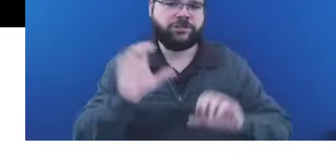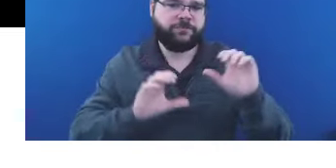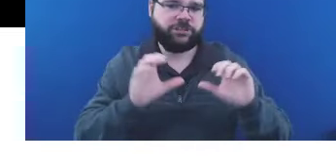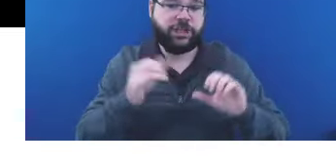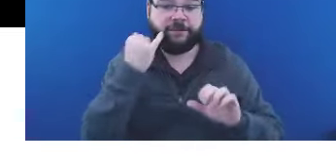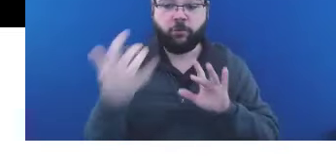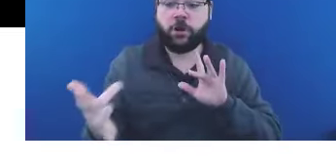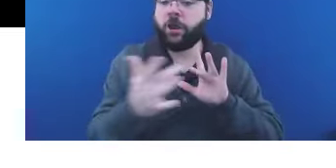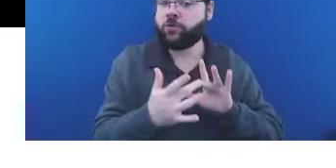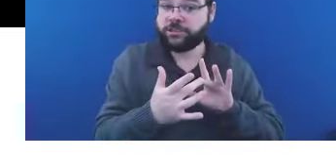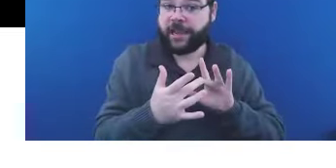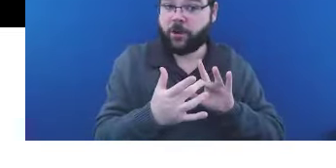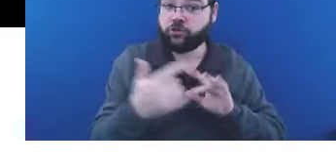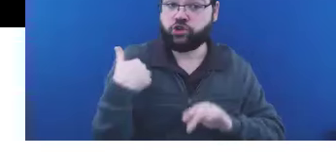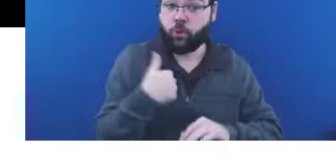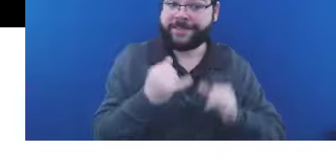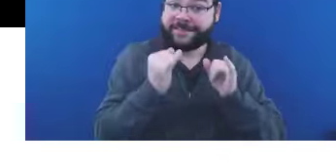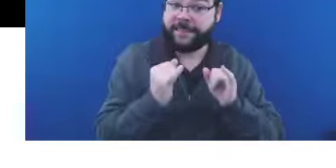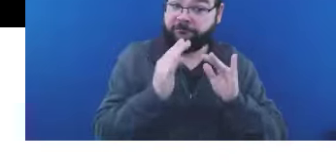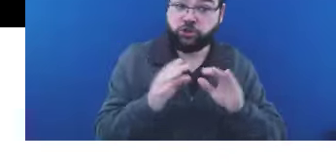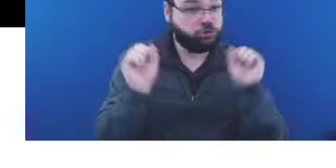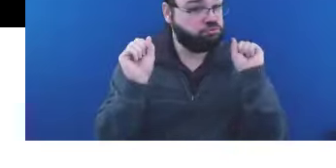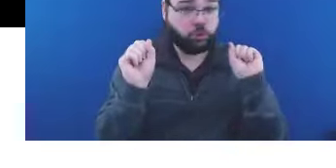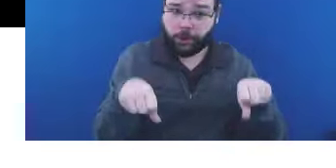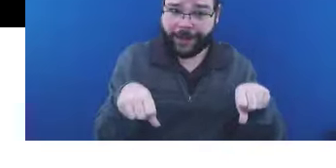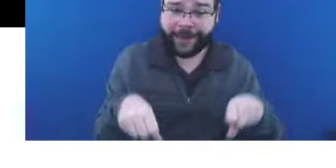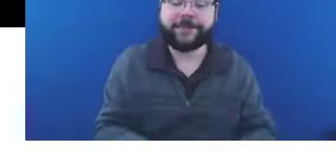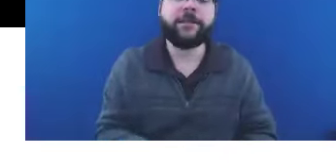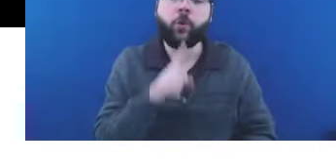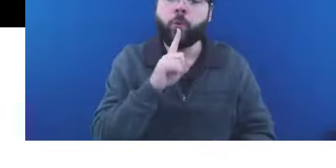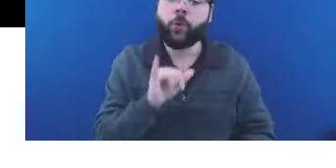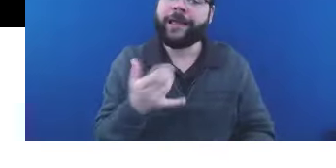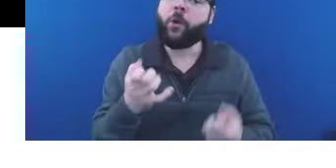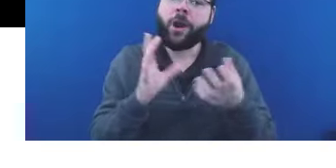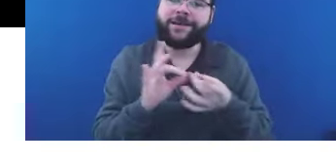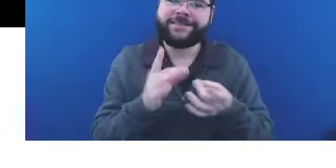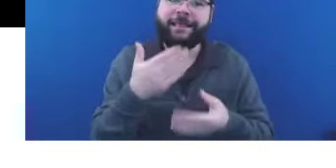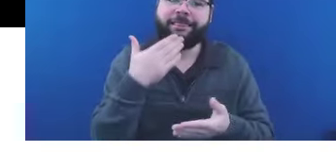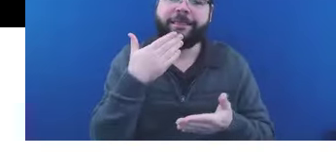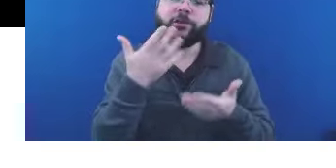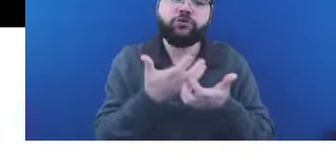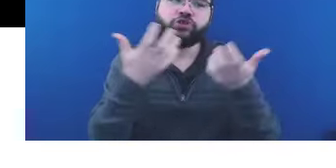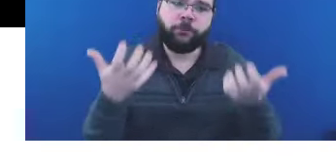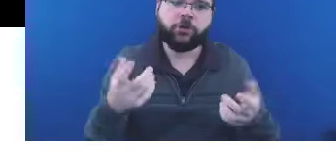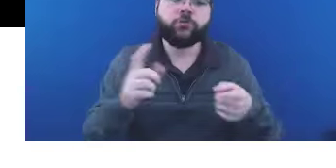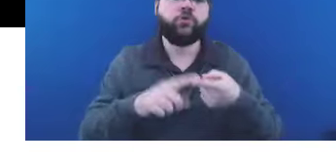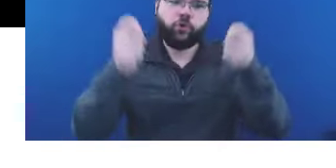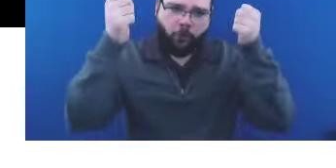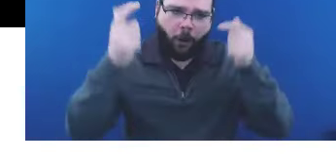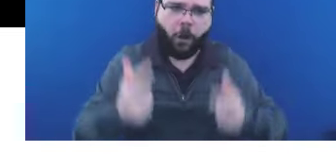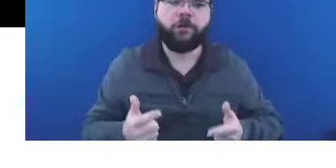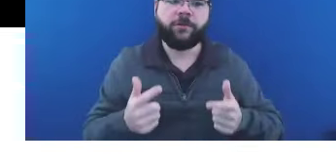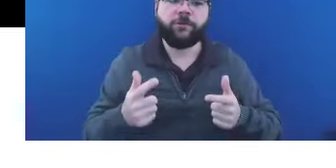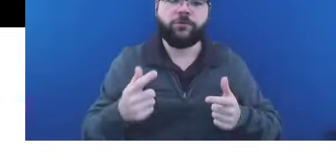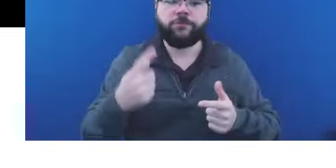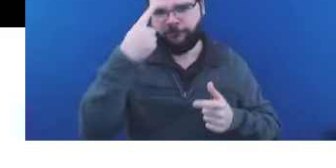to reach out to us individually, you're welcome to. I really want to say thank you so much to everyone for all of the